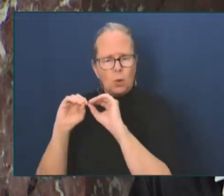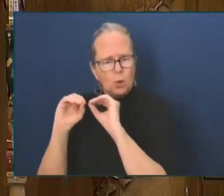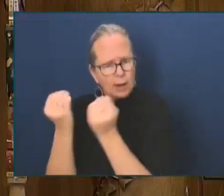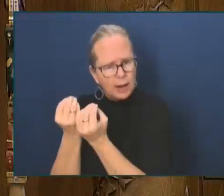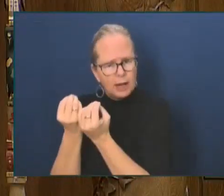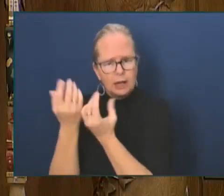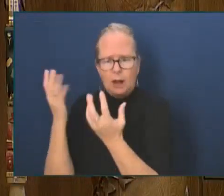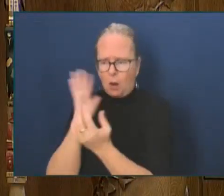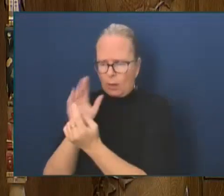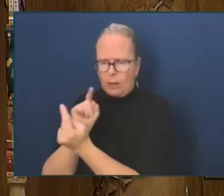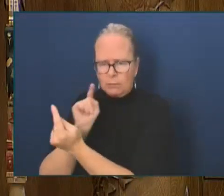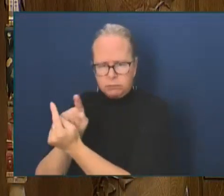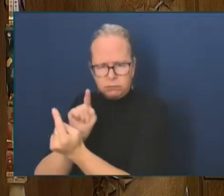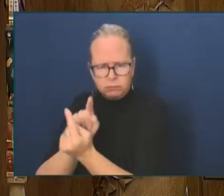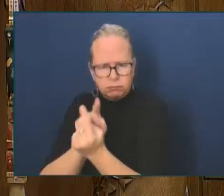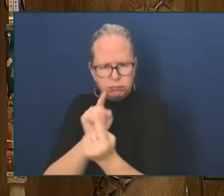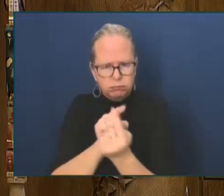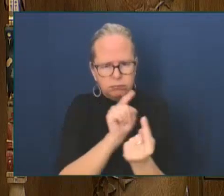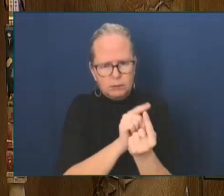Members.